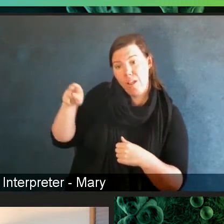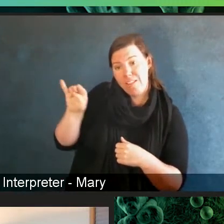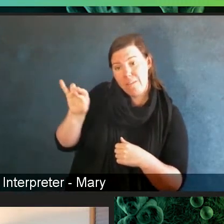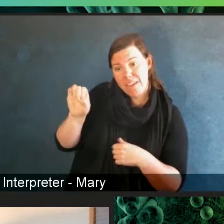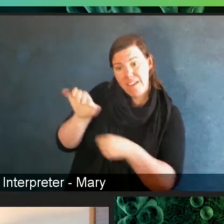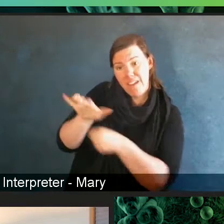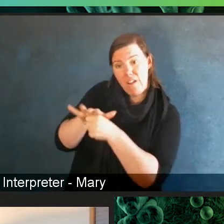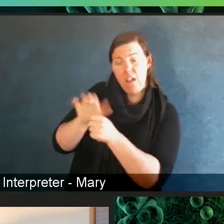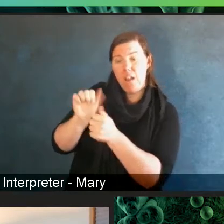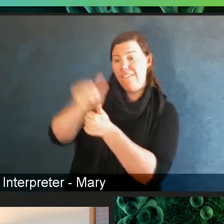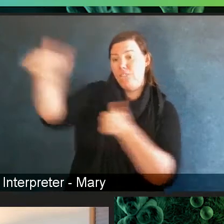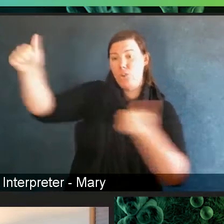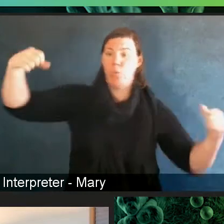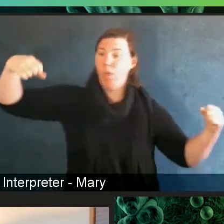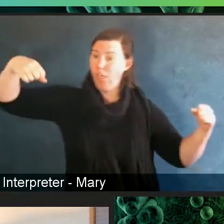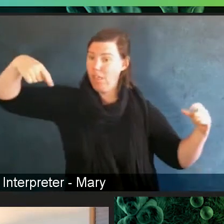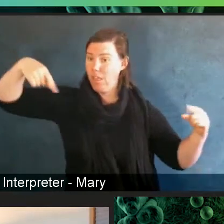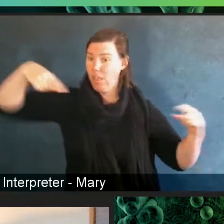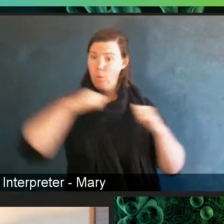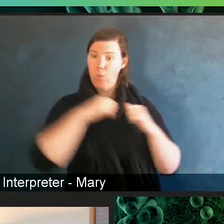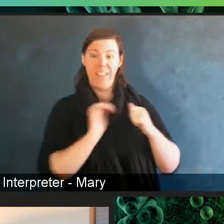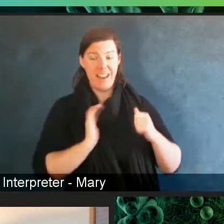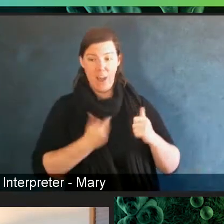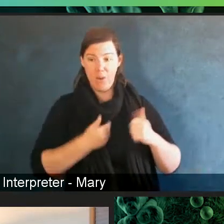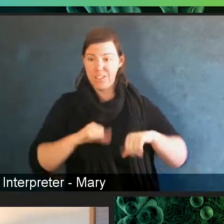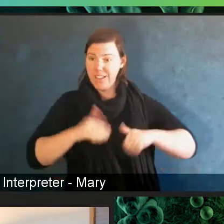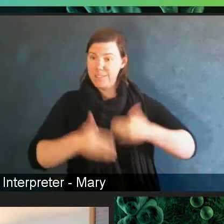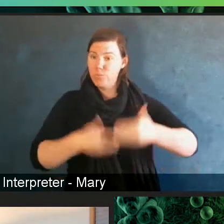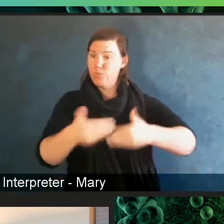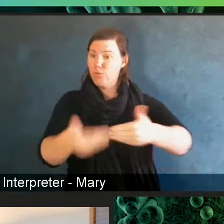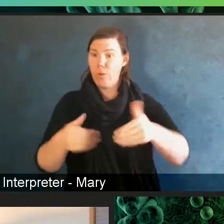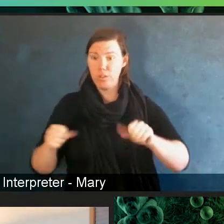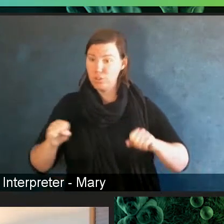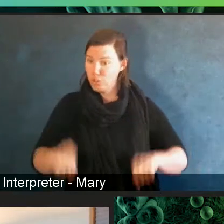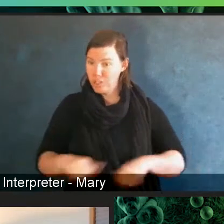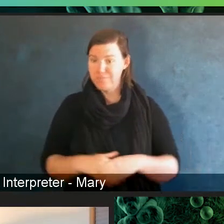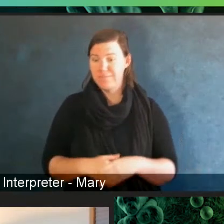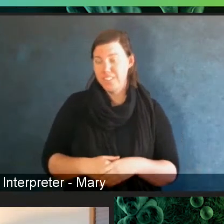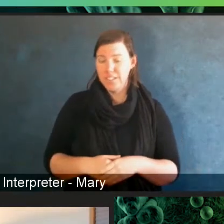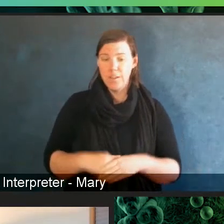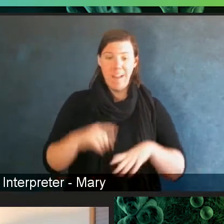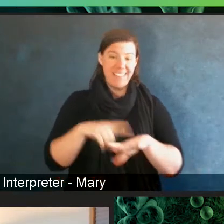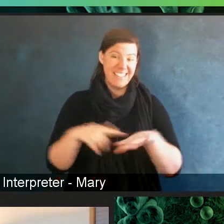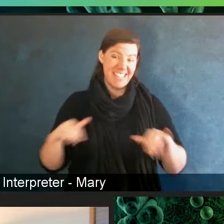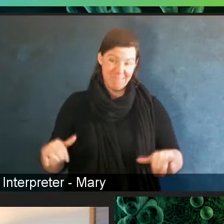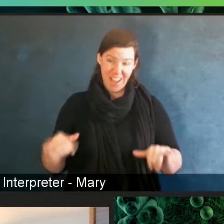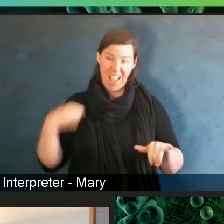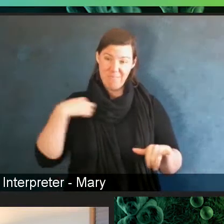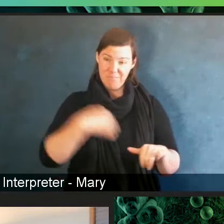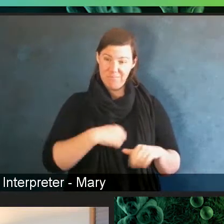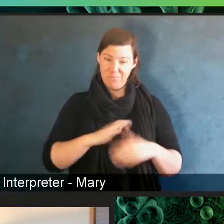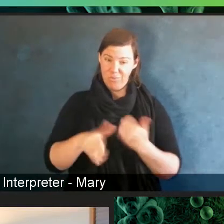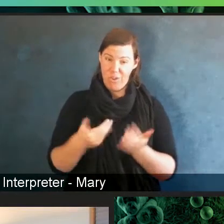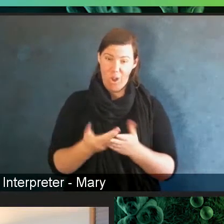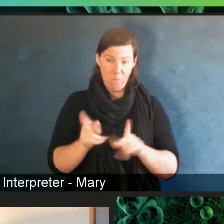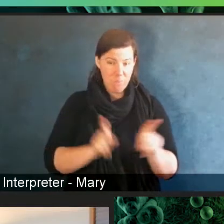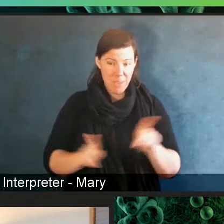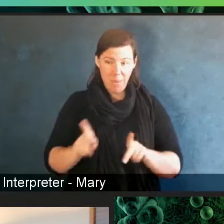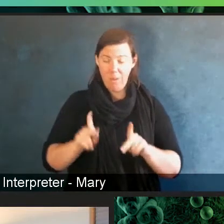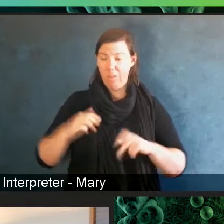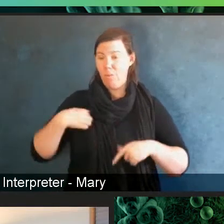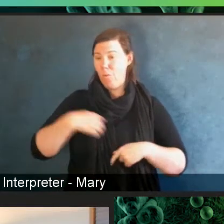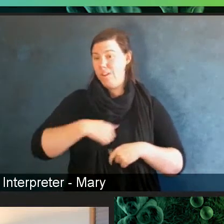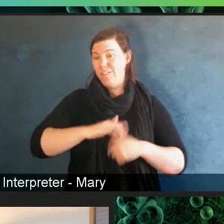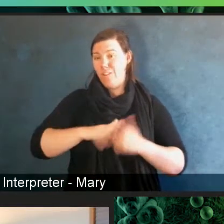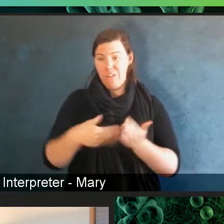forward. But I think at the same time, we're all humans and scientists, and we want to have those interactions that are possible through